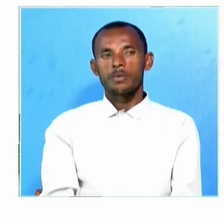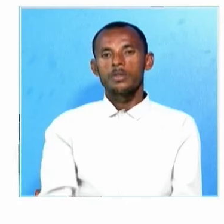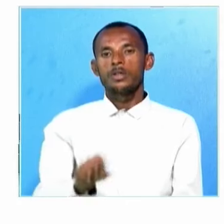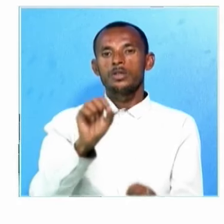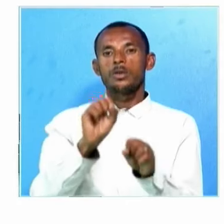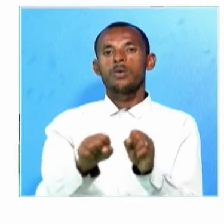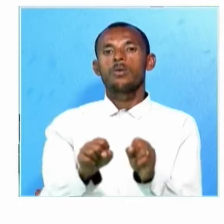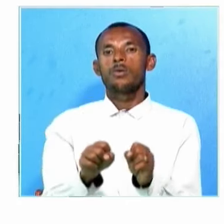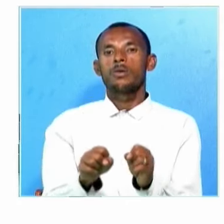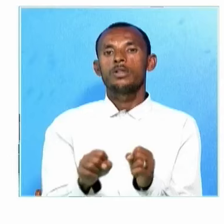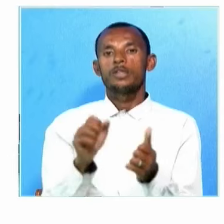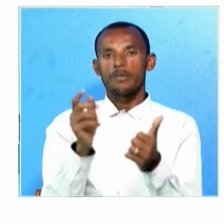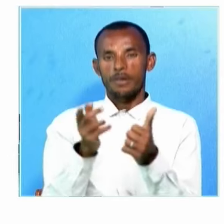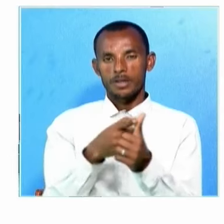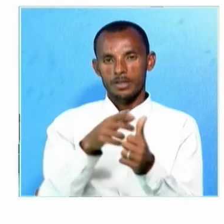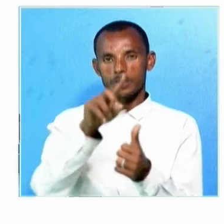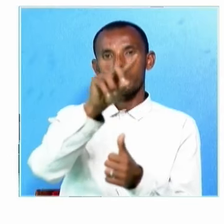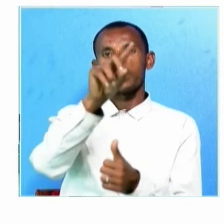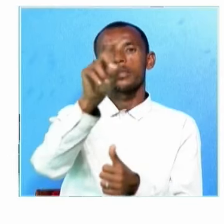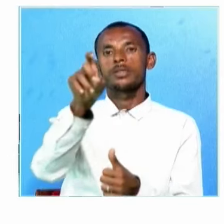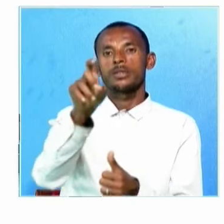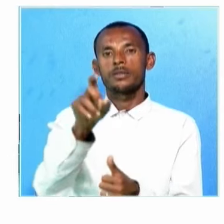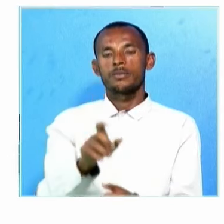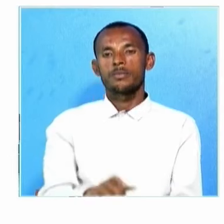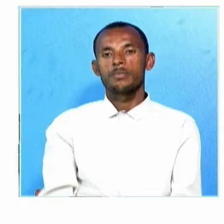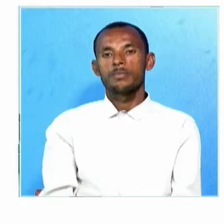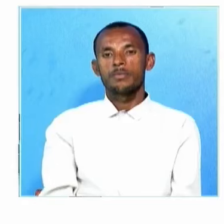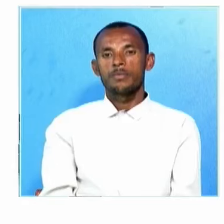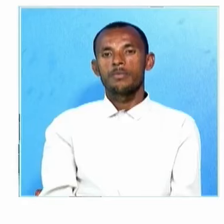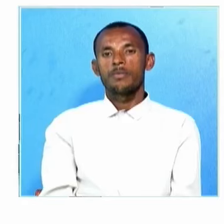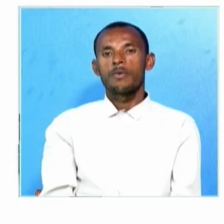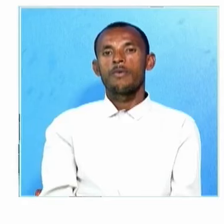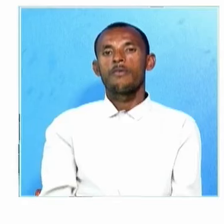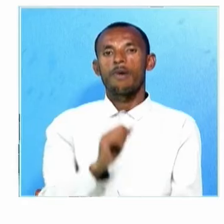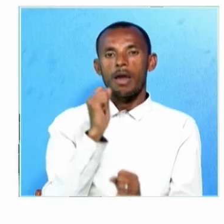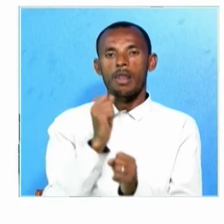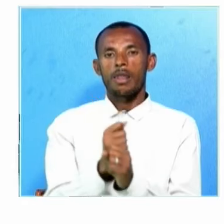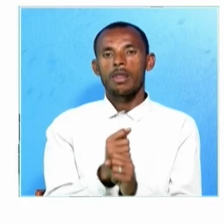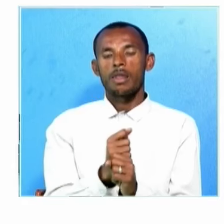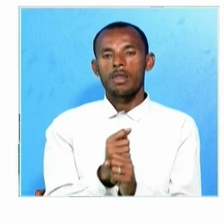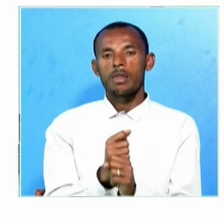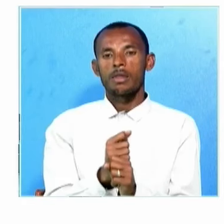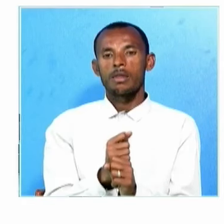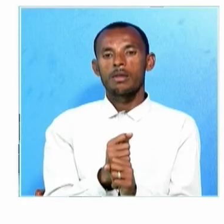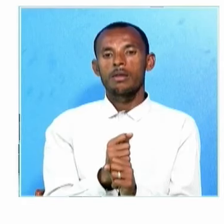So, the first question, find